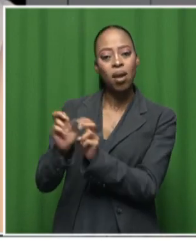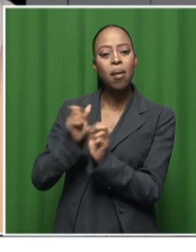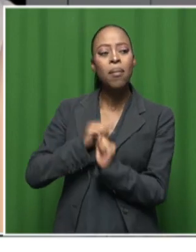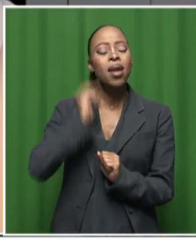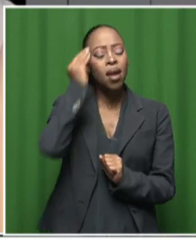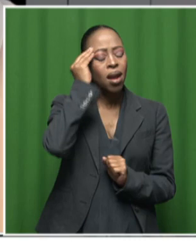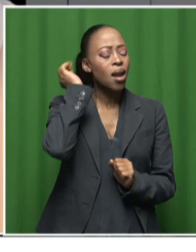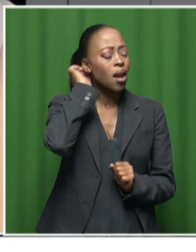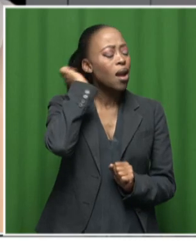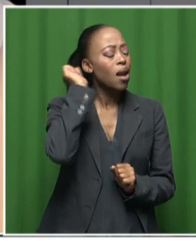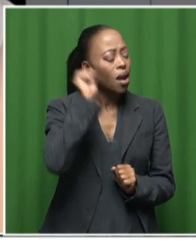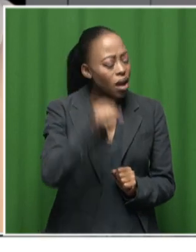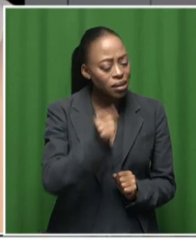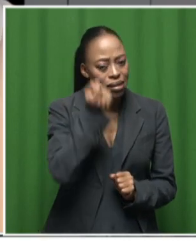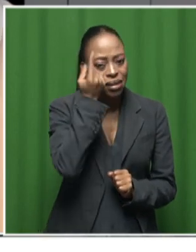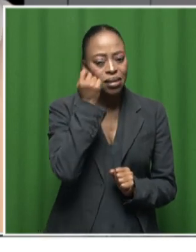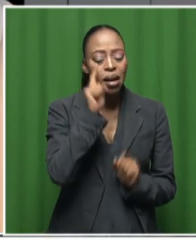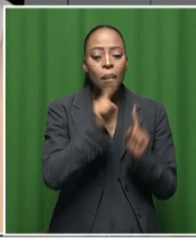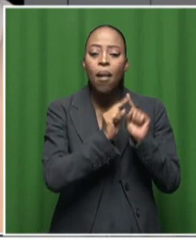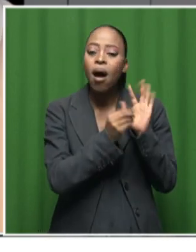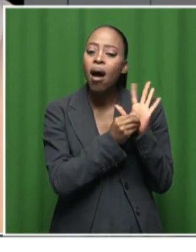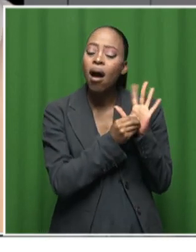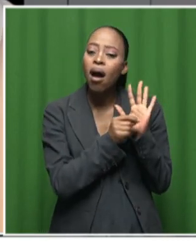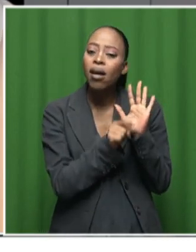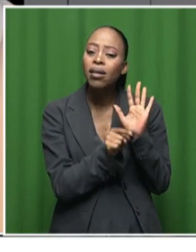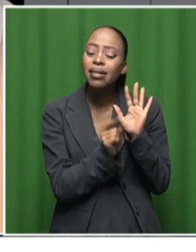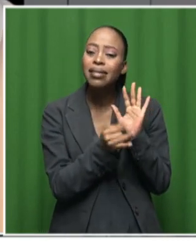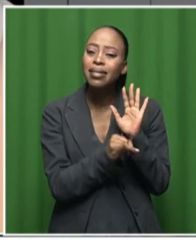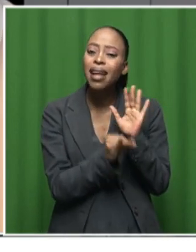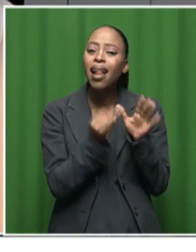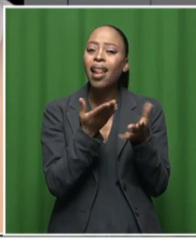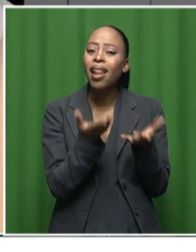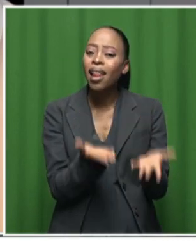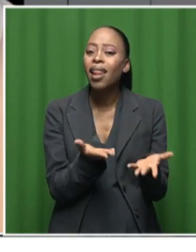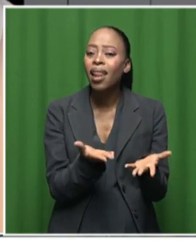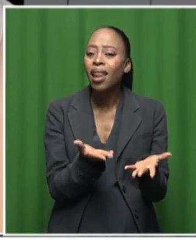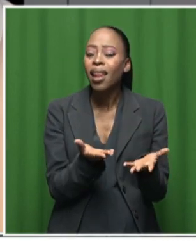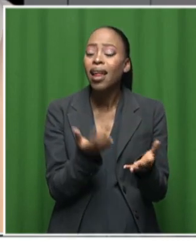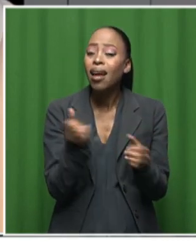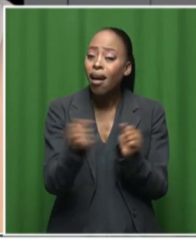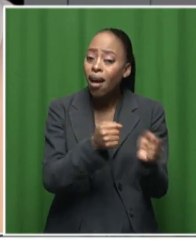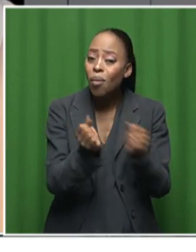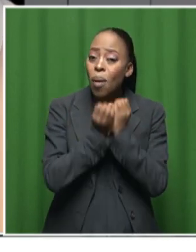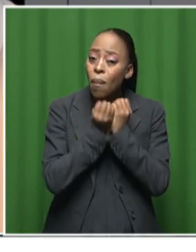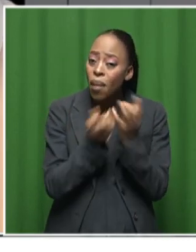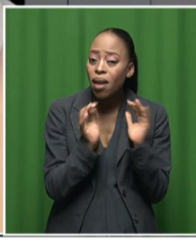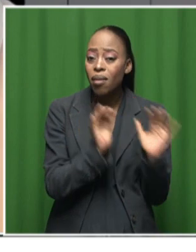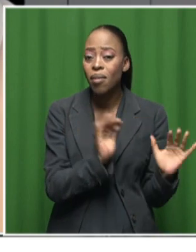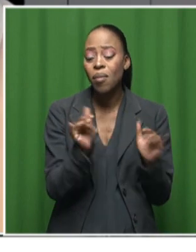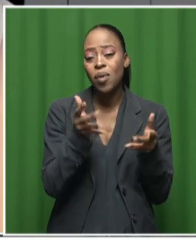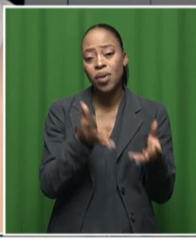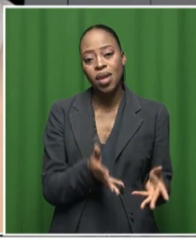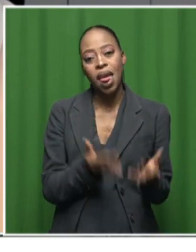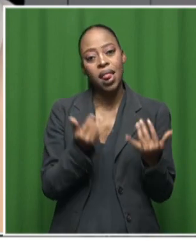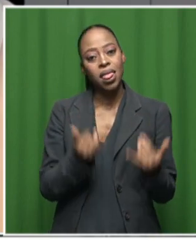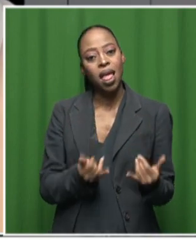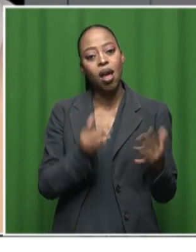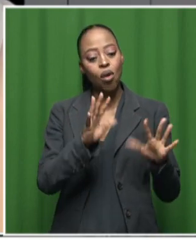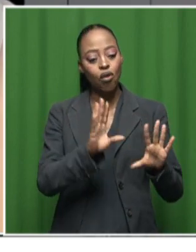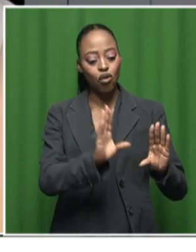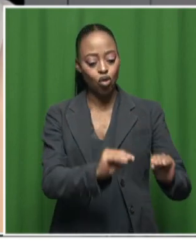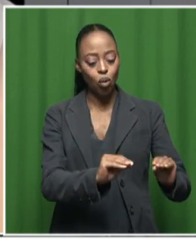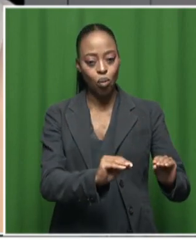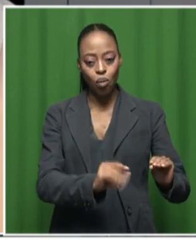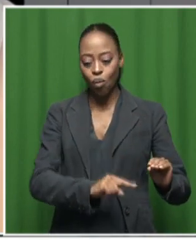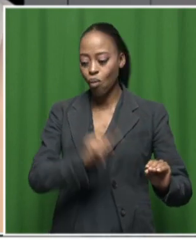that, but when we look at the coal sector, this is still a massive employer here of people in South Africa. And if we suddenly switch that